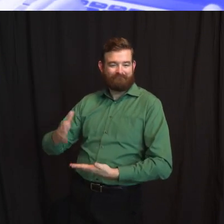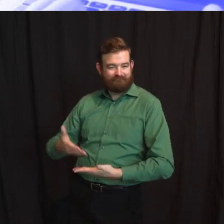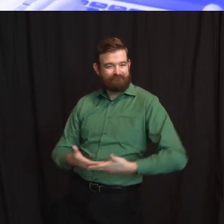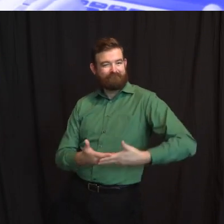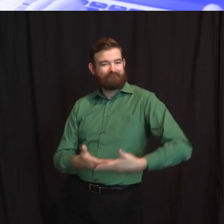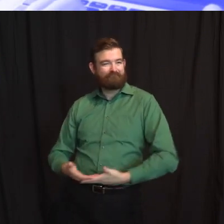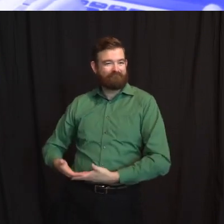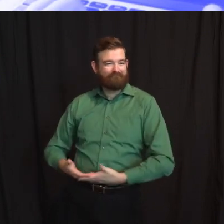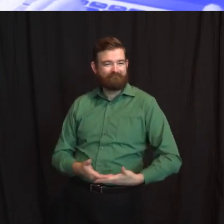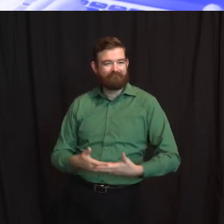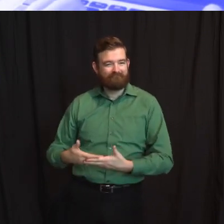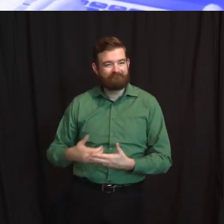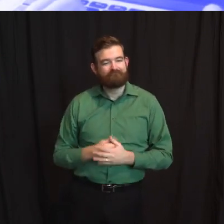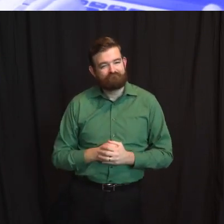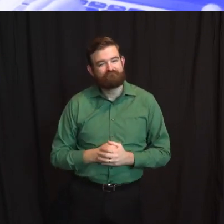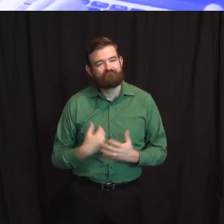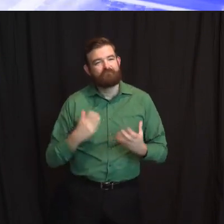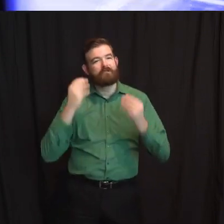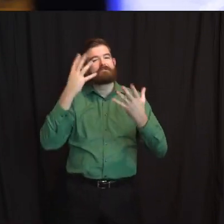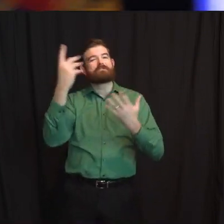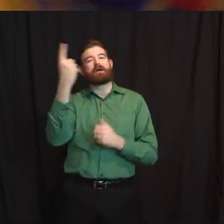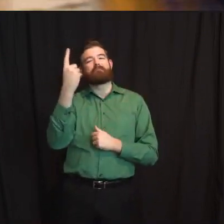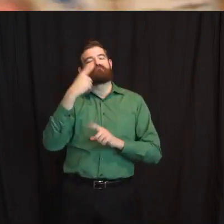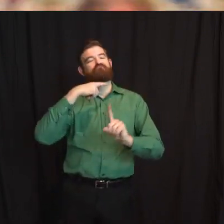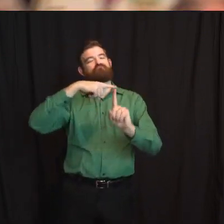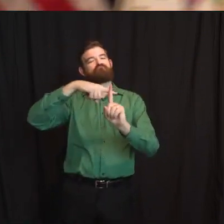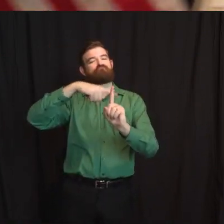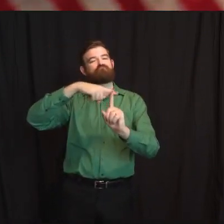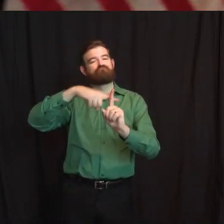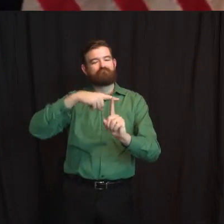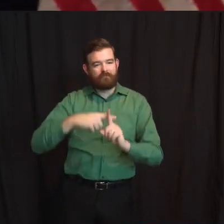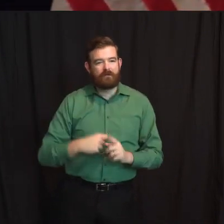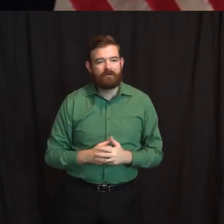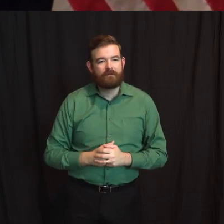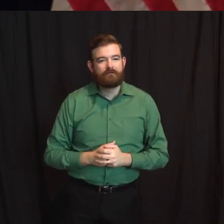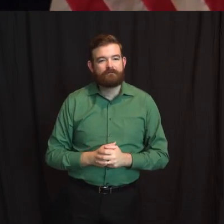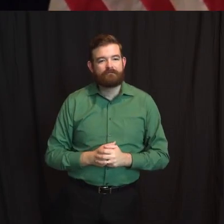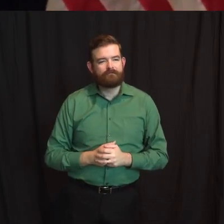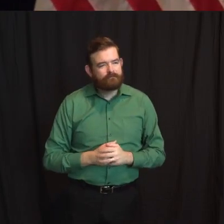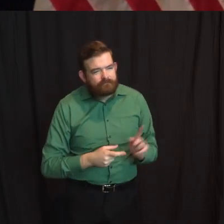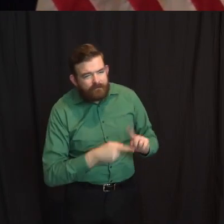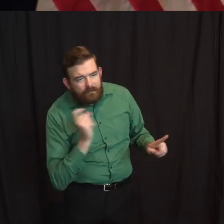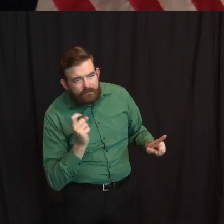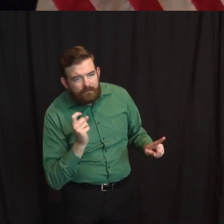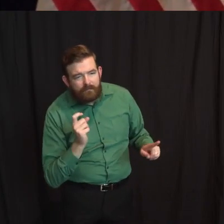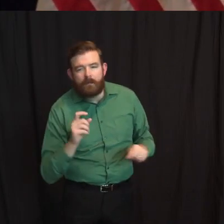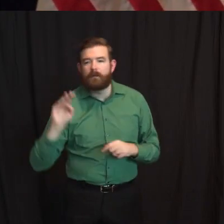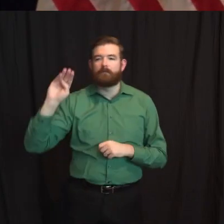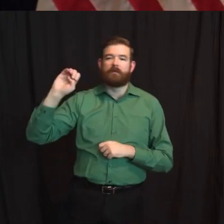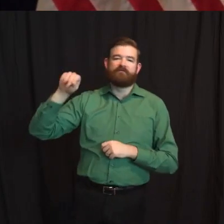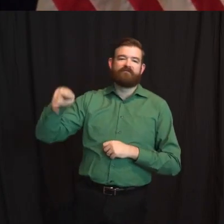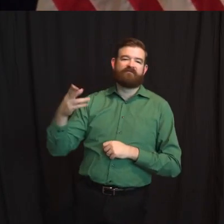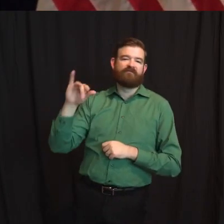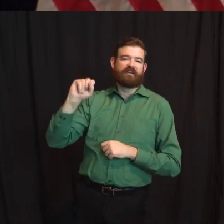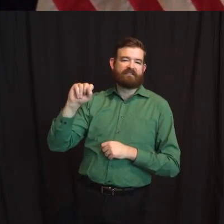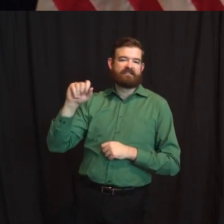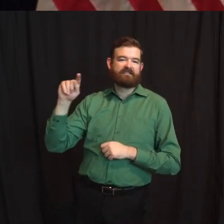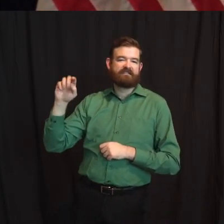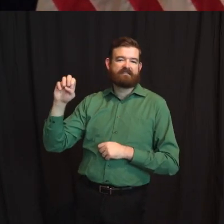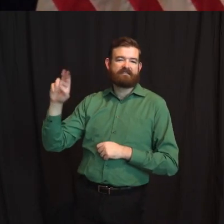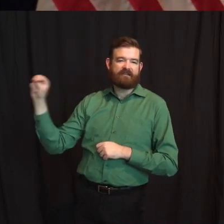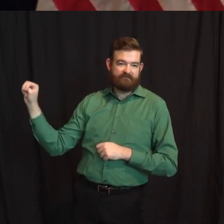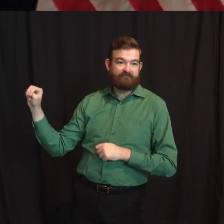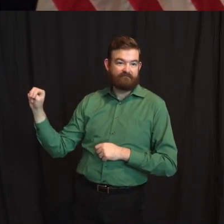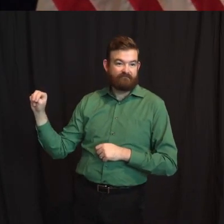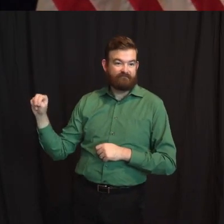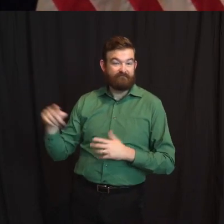good. That is a great story. And they're from, where'd you say? They're from Memphis, Tennessee. Memphis, Tennessee. Her 5th child, a baby